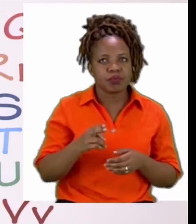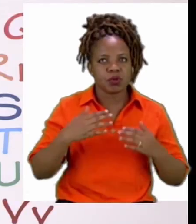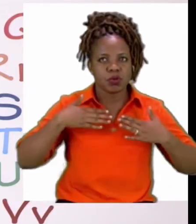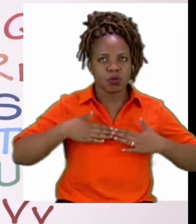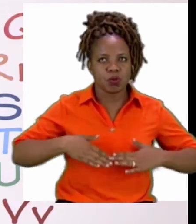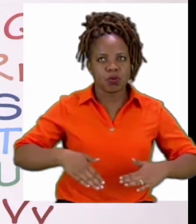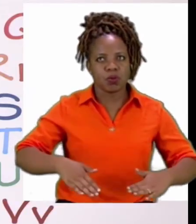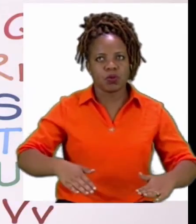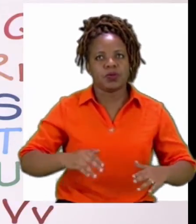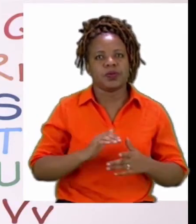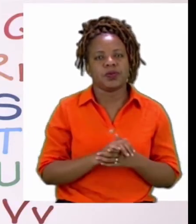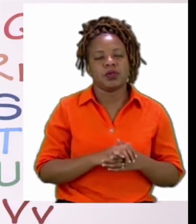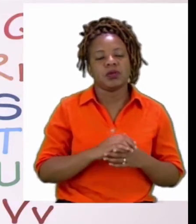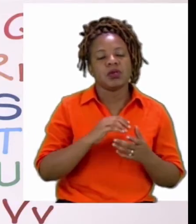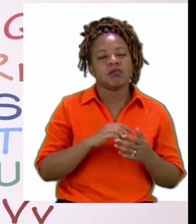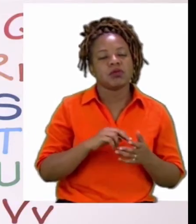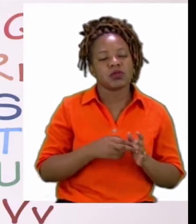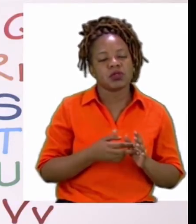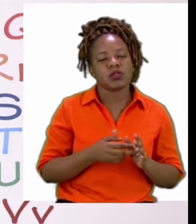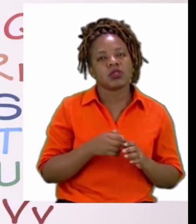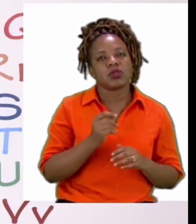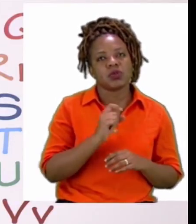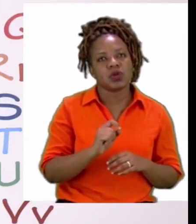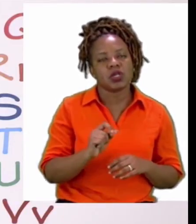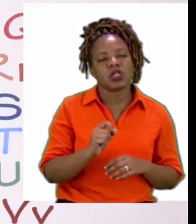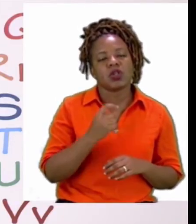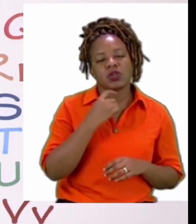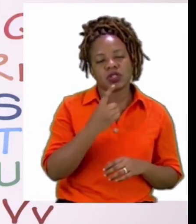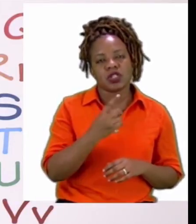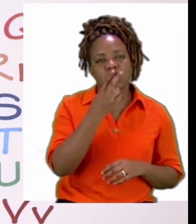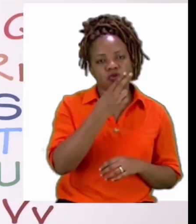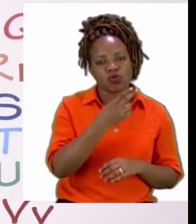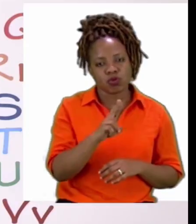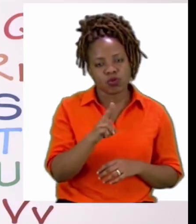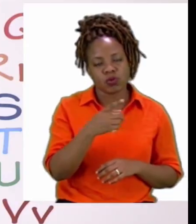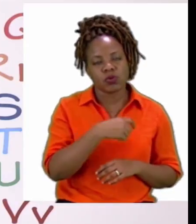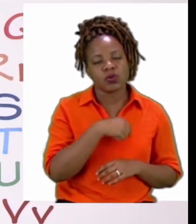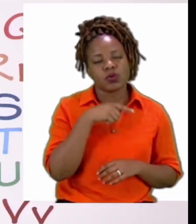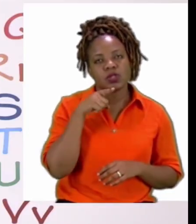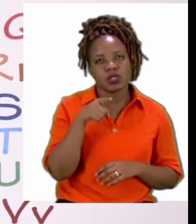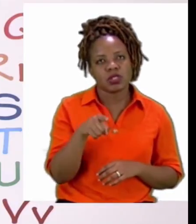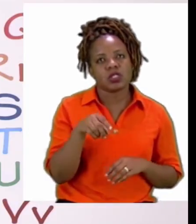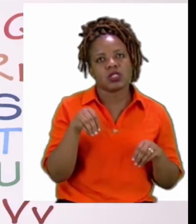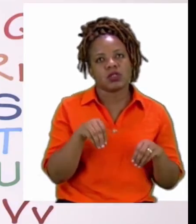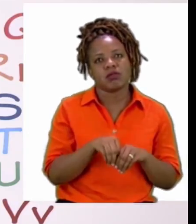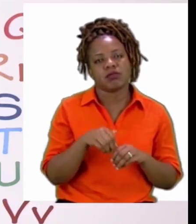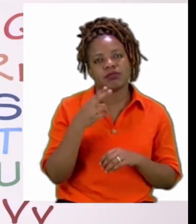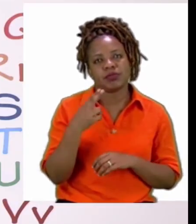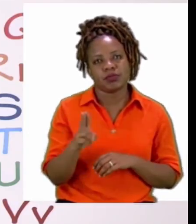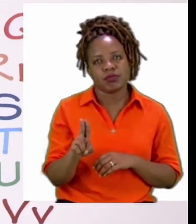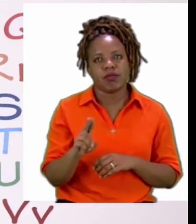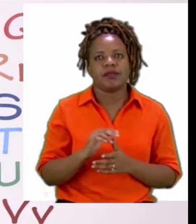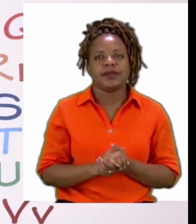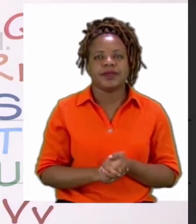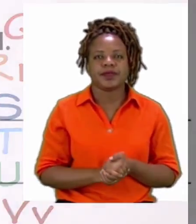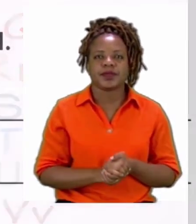say, no, she did not. So let's now take a look at our